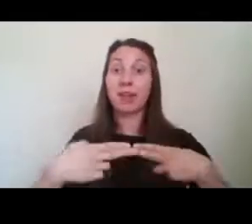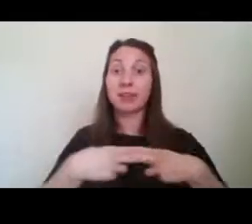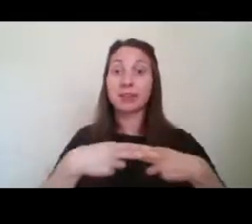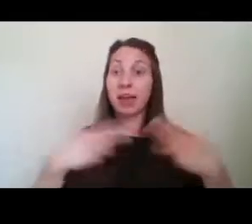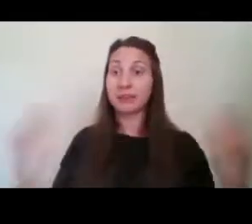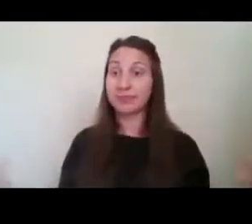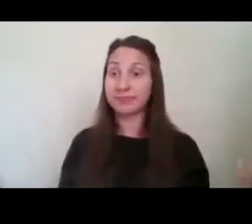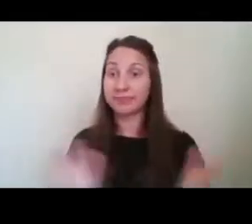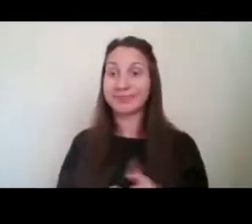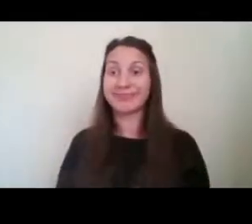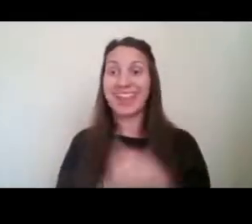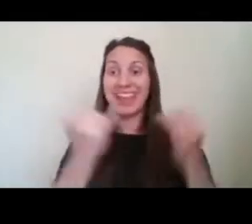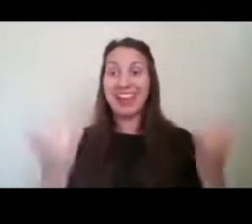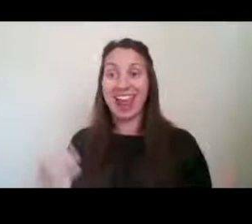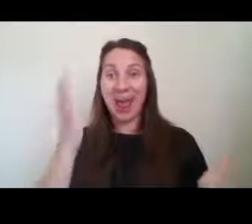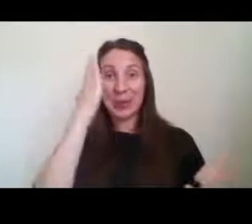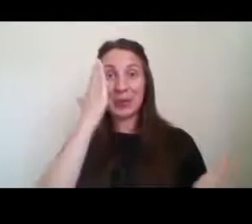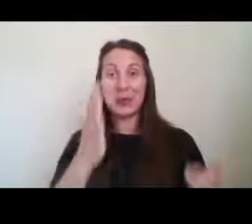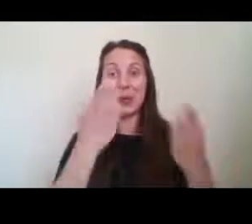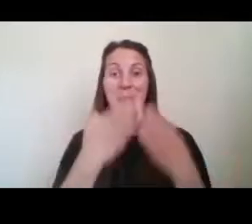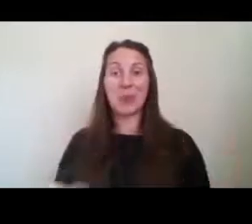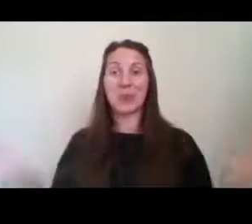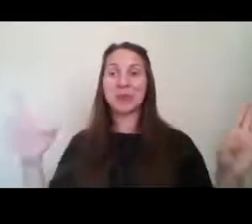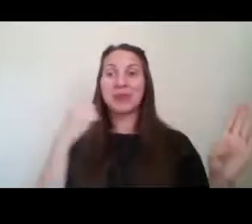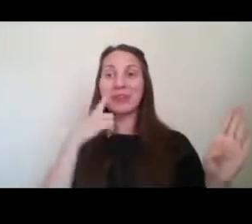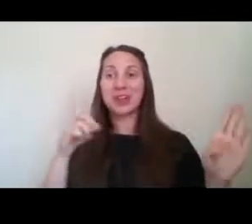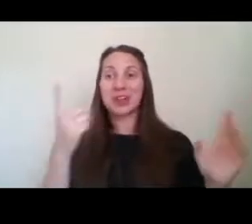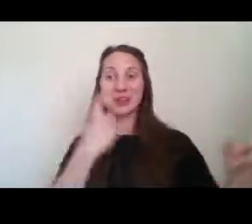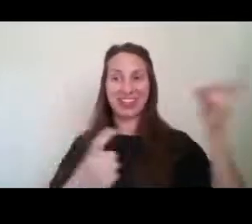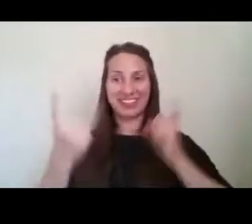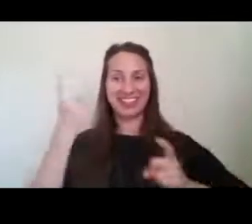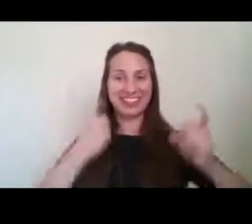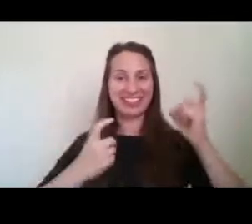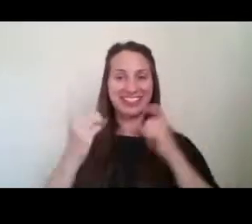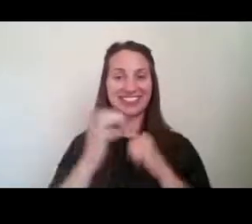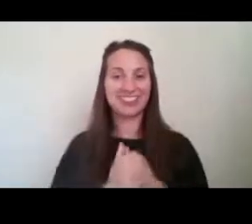So now we are going to open it up to questions.